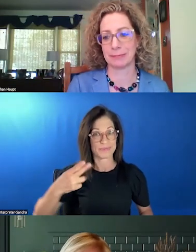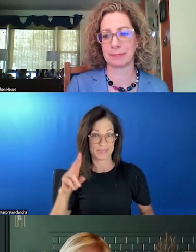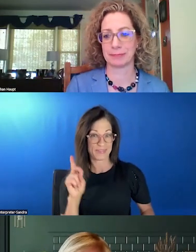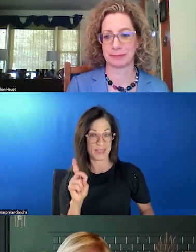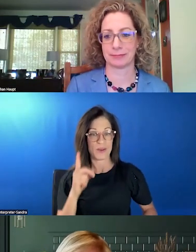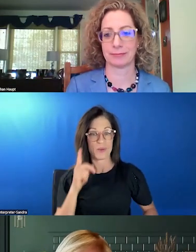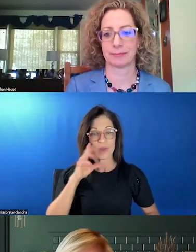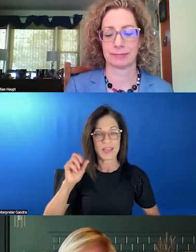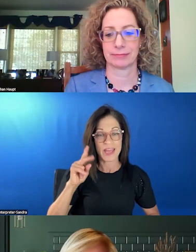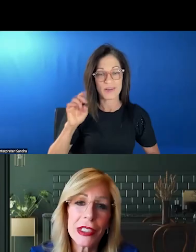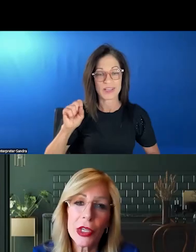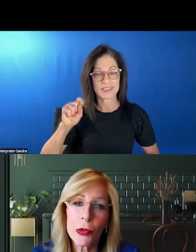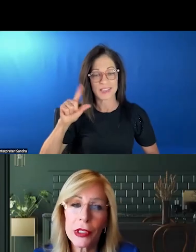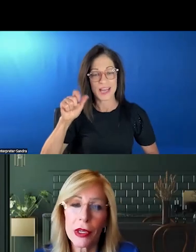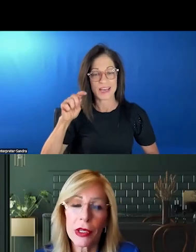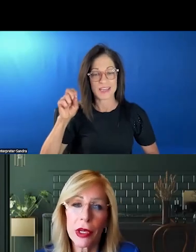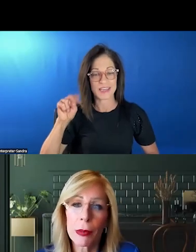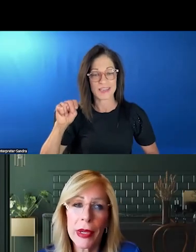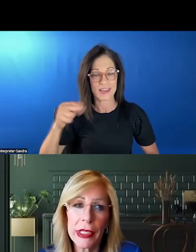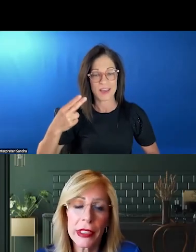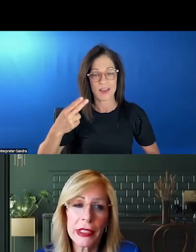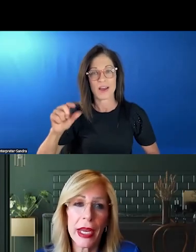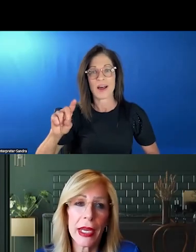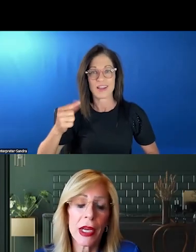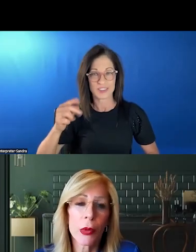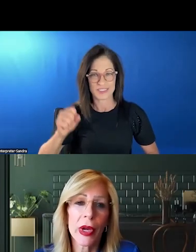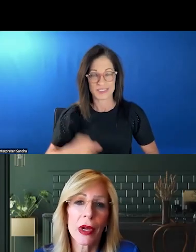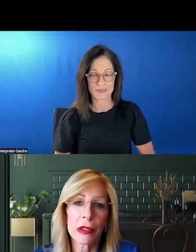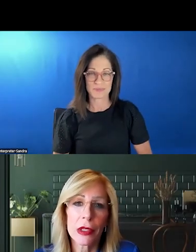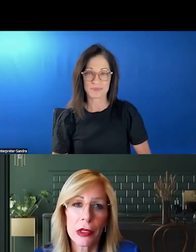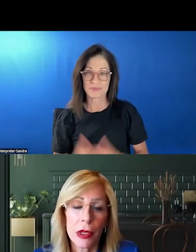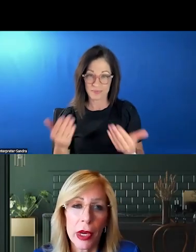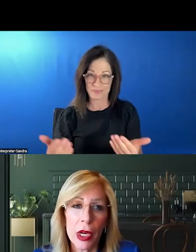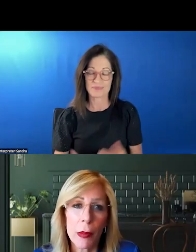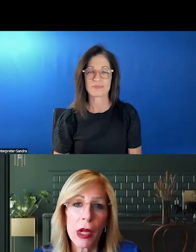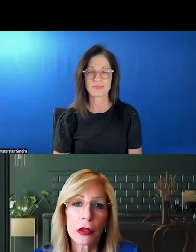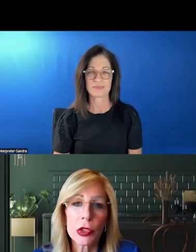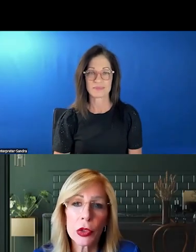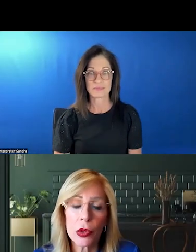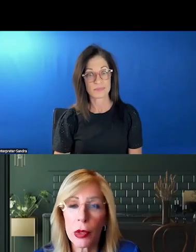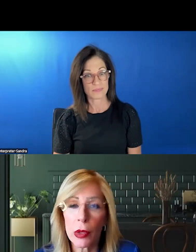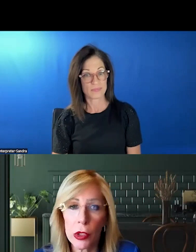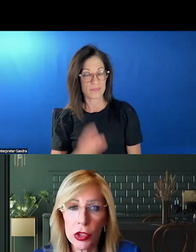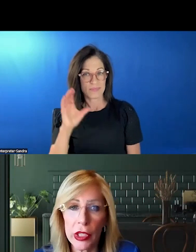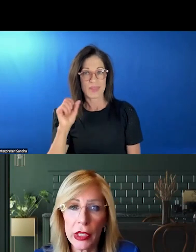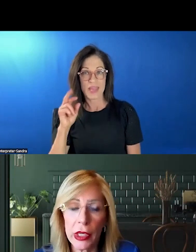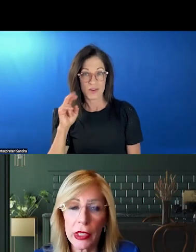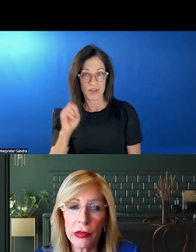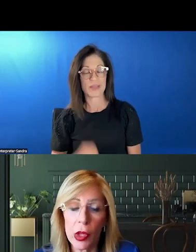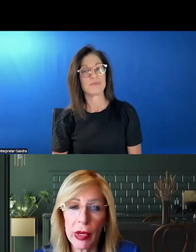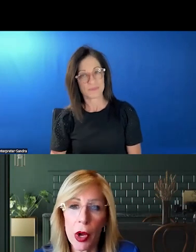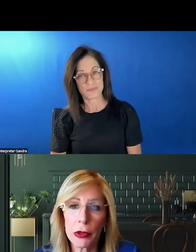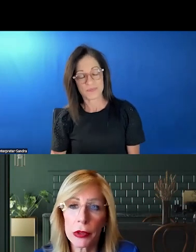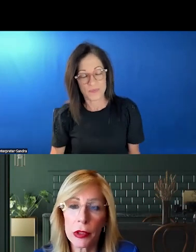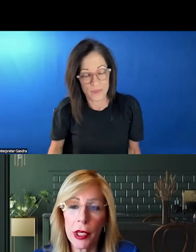ahead. So I want to talk a minute today about how two emerging